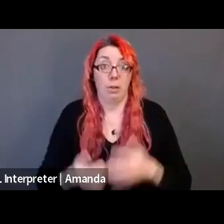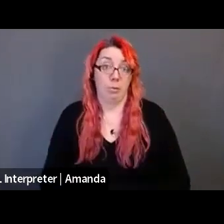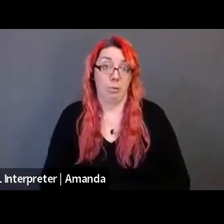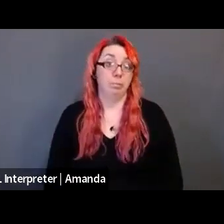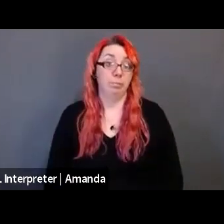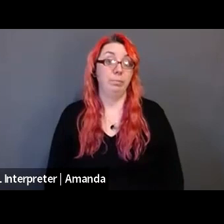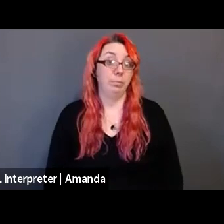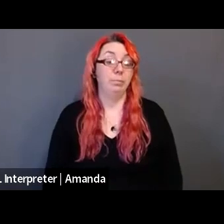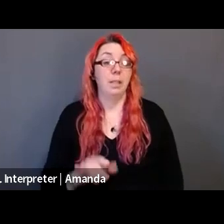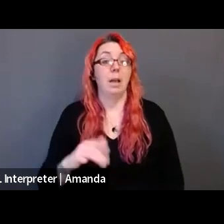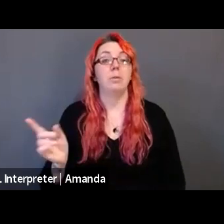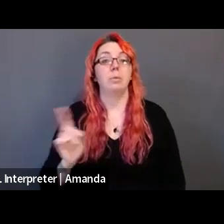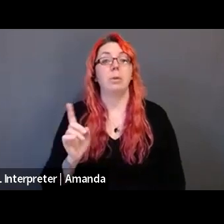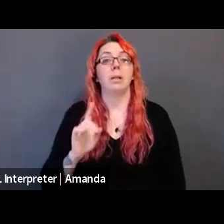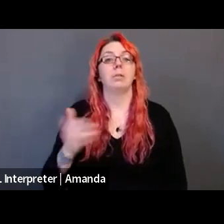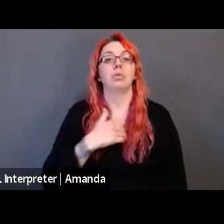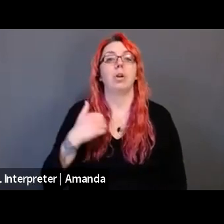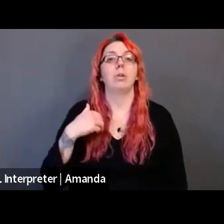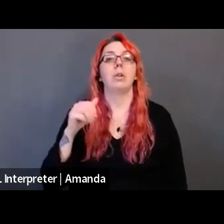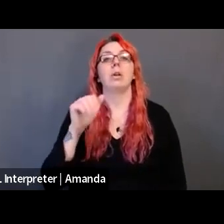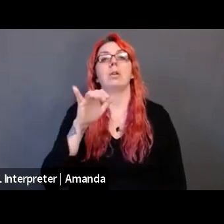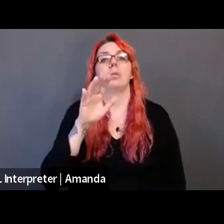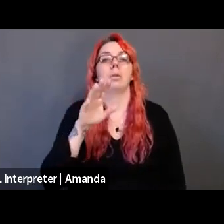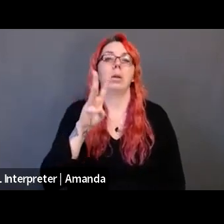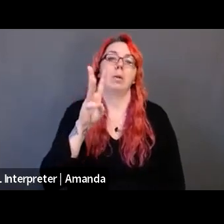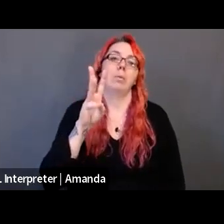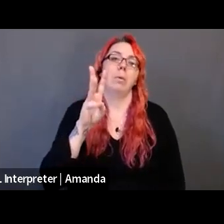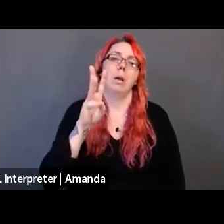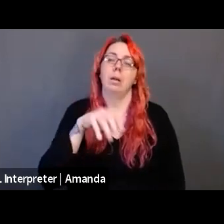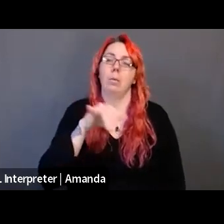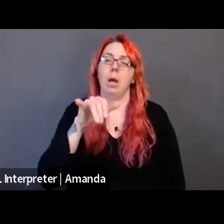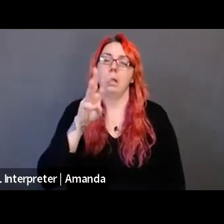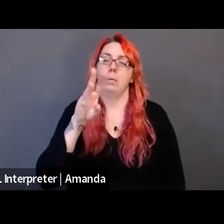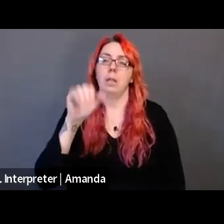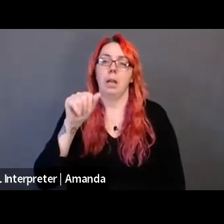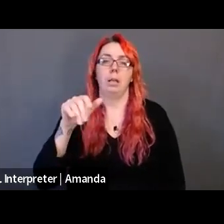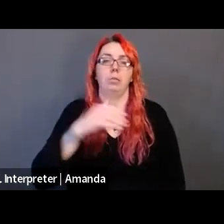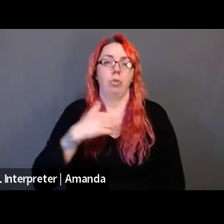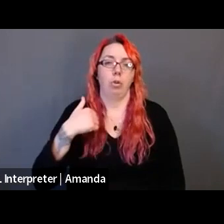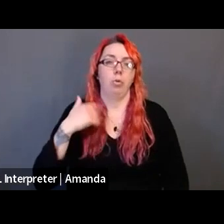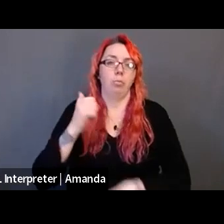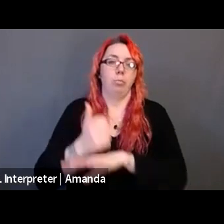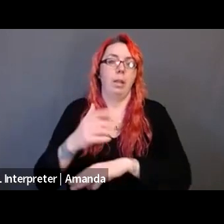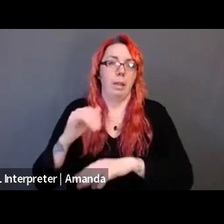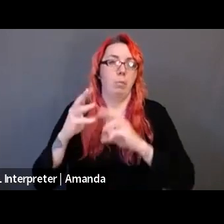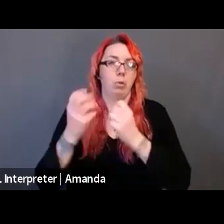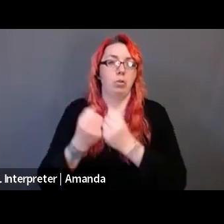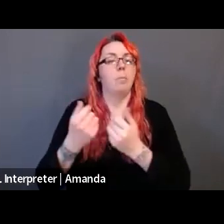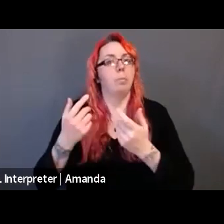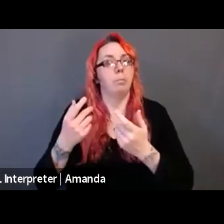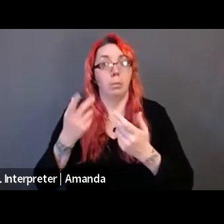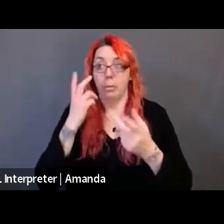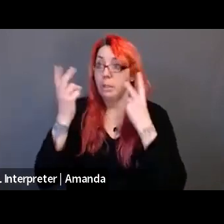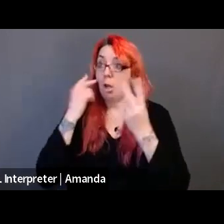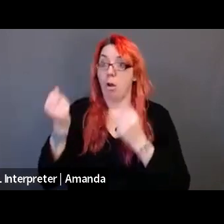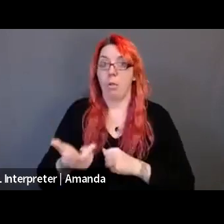that we had that meeting. And so, just to be mindful too of where you tend to land generally when you're in those impacts and moments. But this